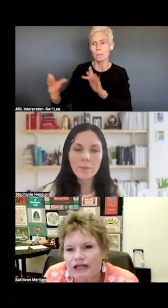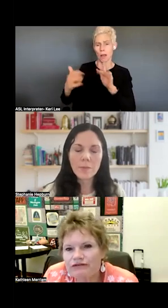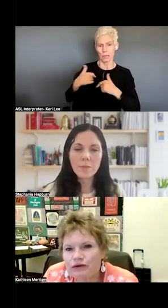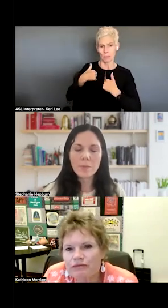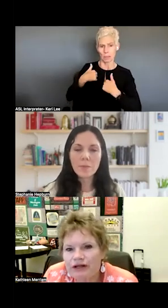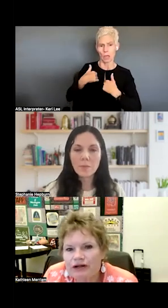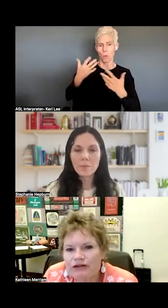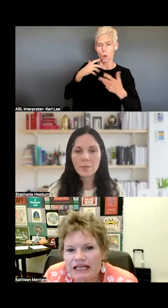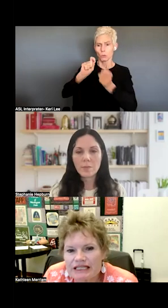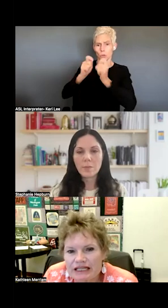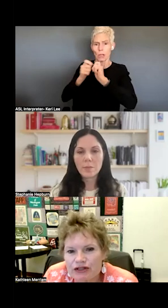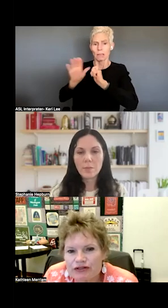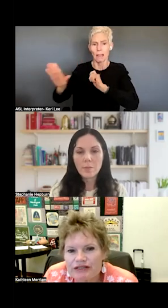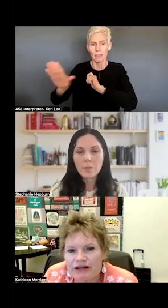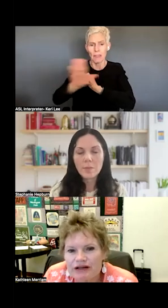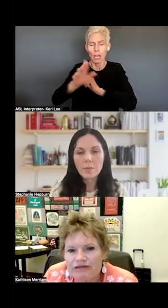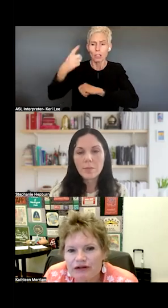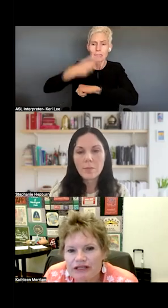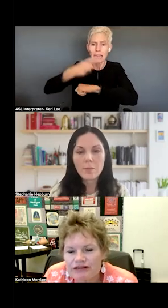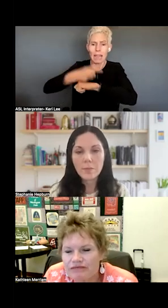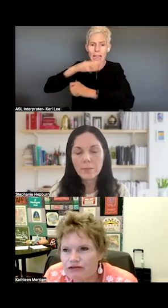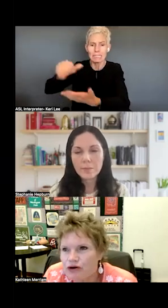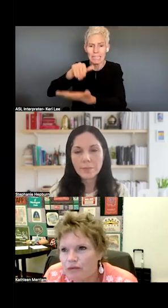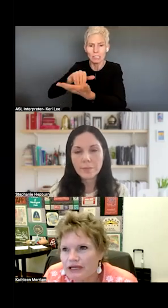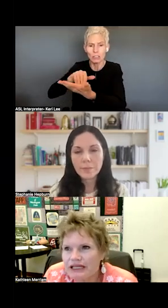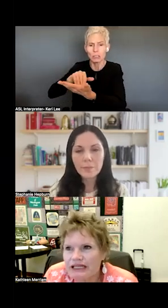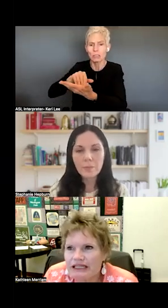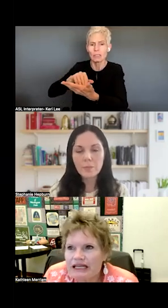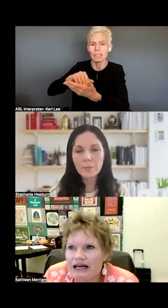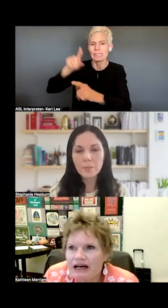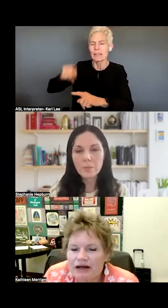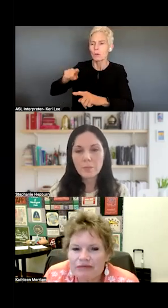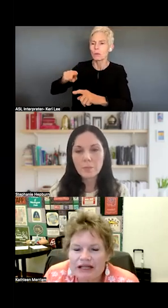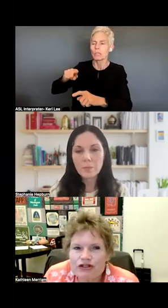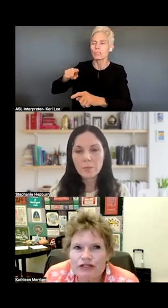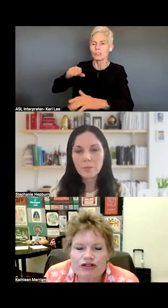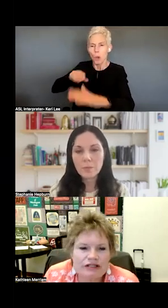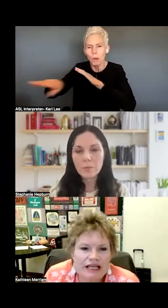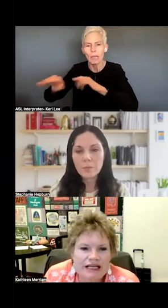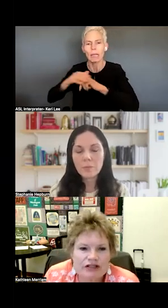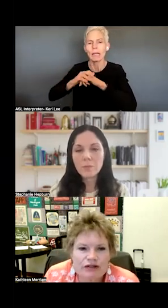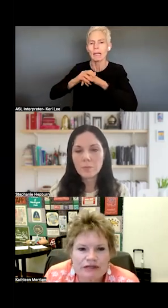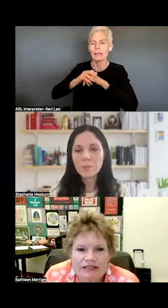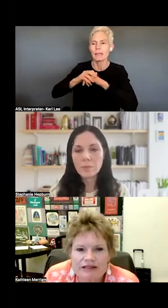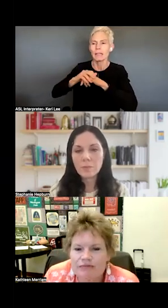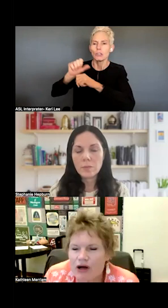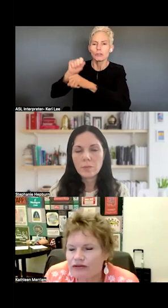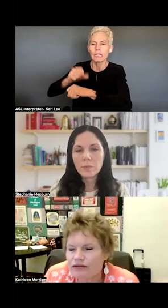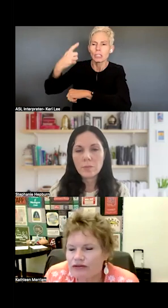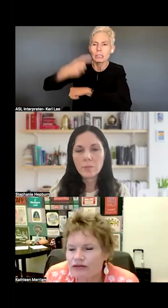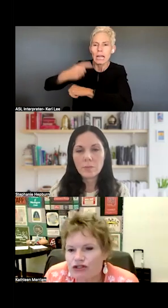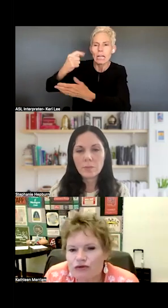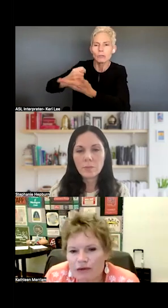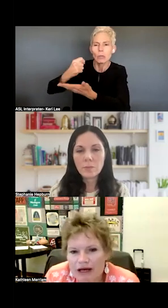to transform their day centers, various, drop-in and kind of traditional day treatment